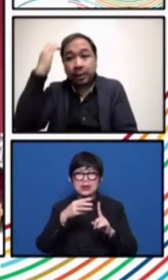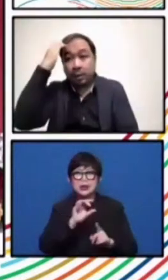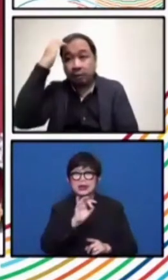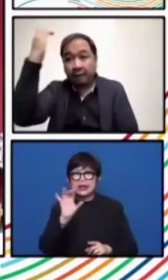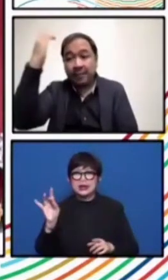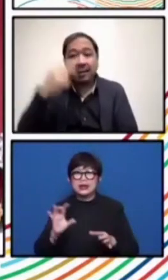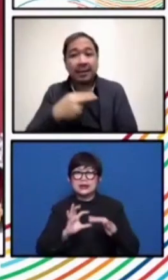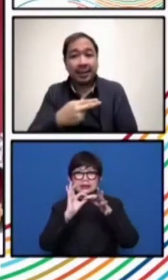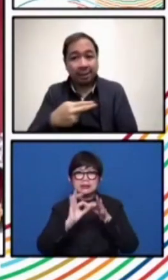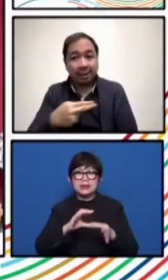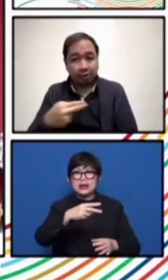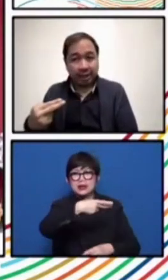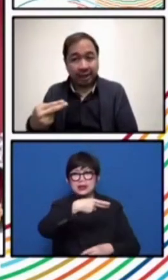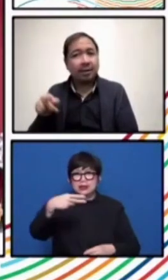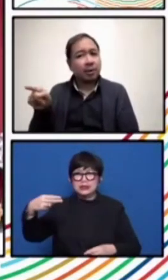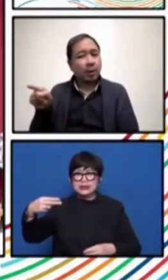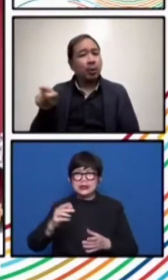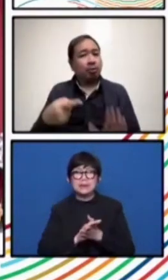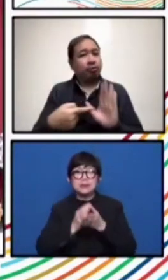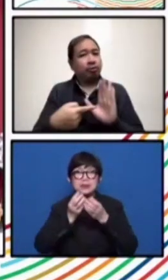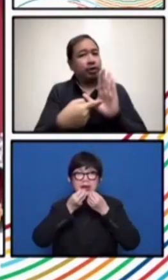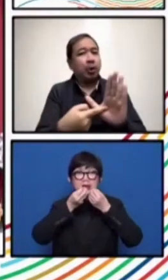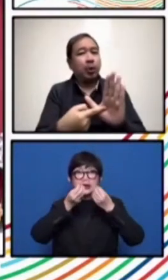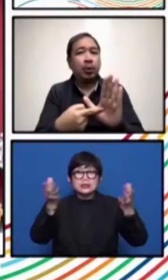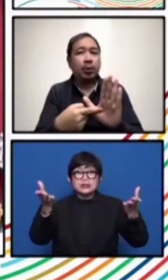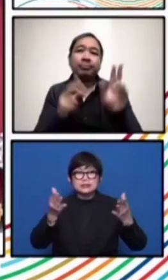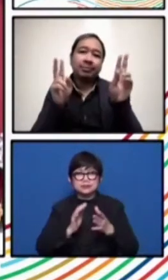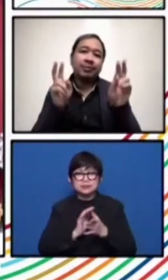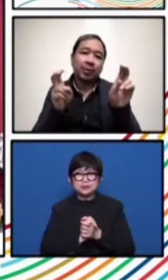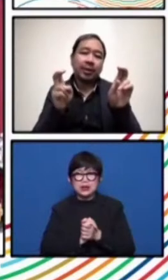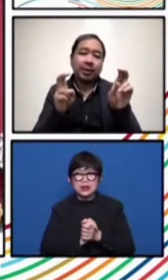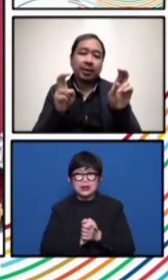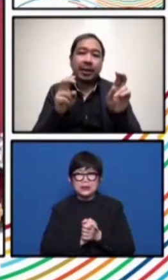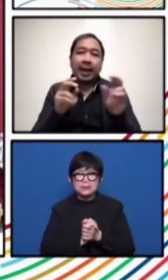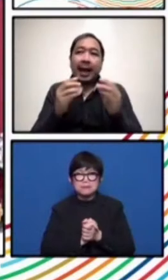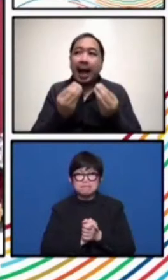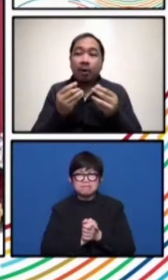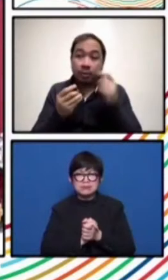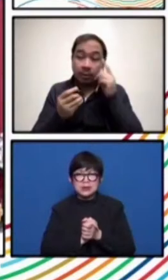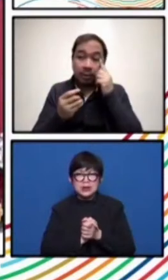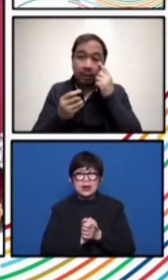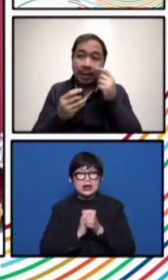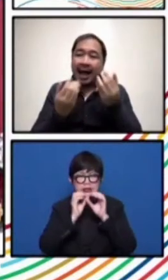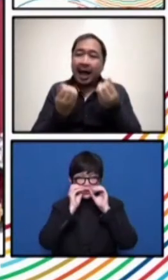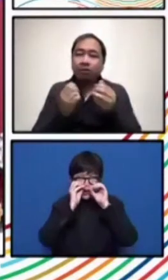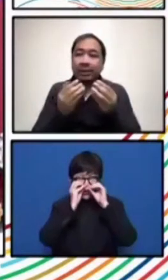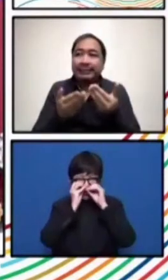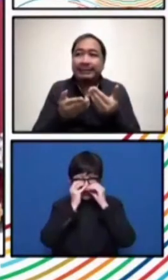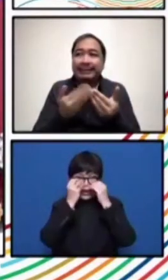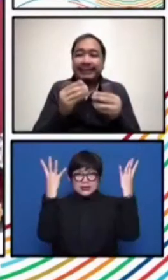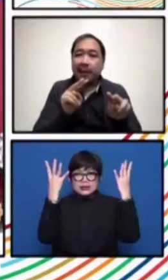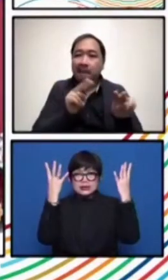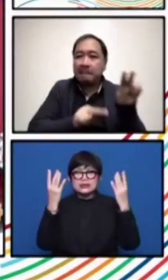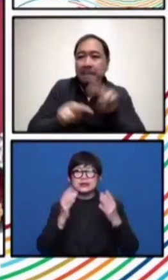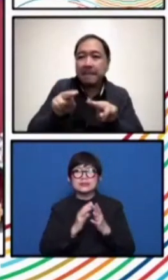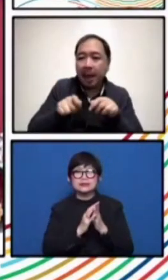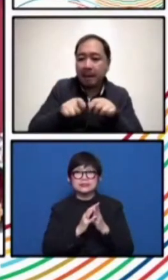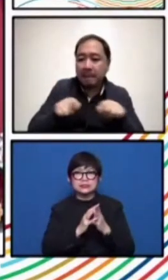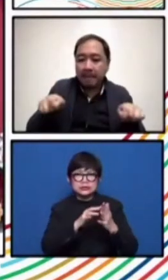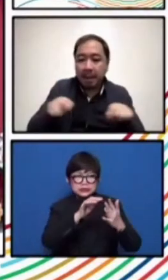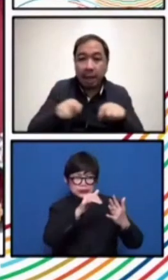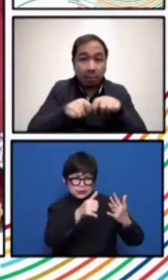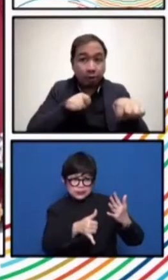a clear demonstration of the saying what gets measured gets done so by integrating this disability